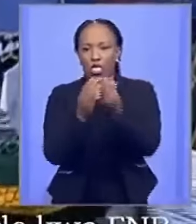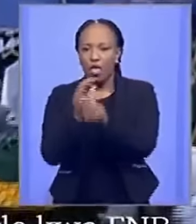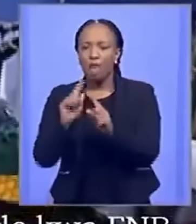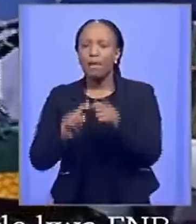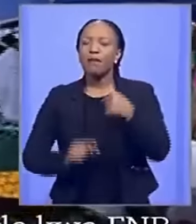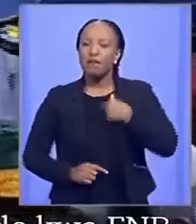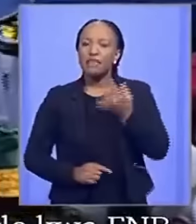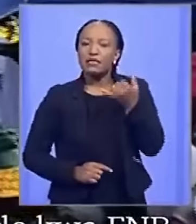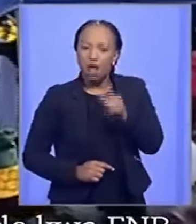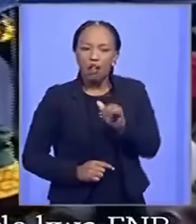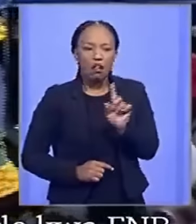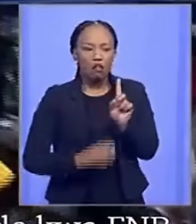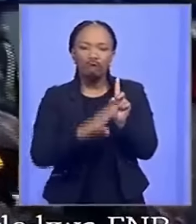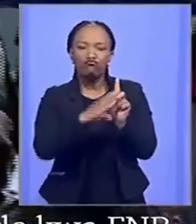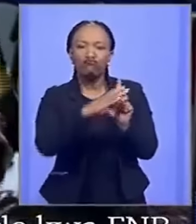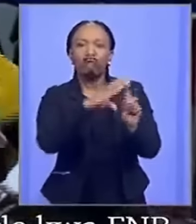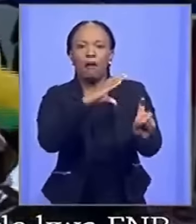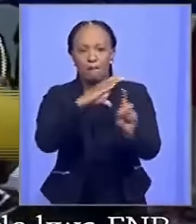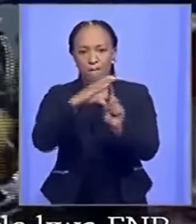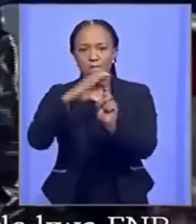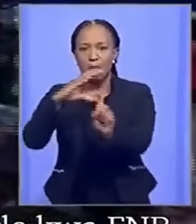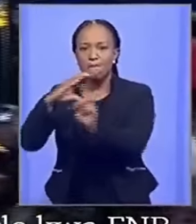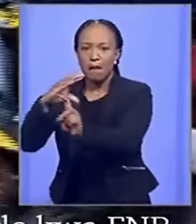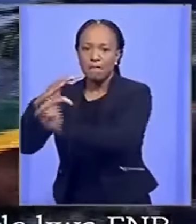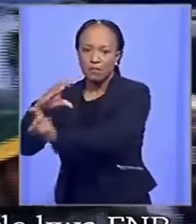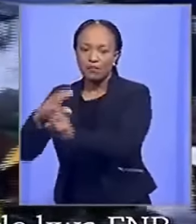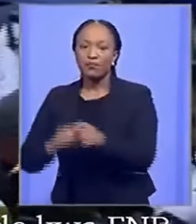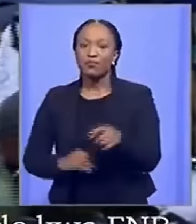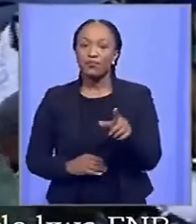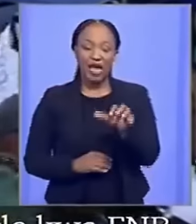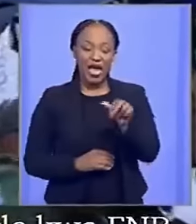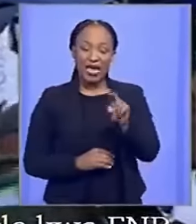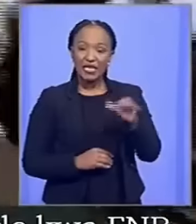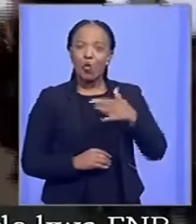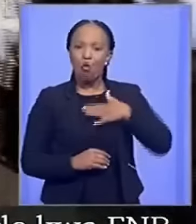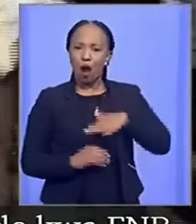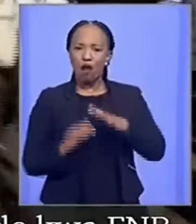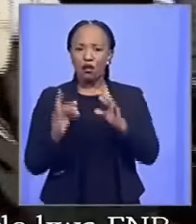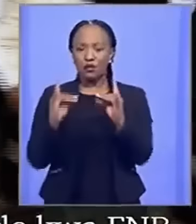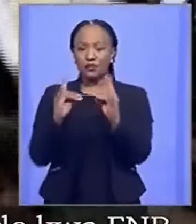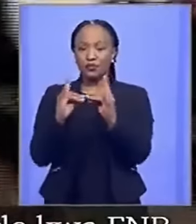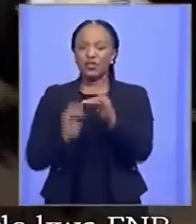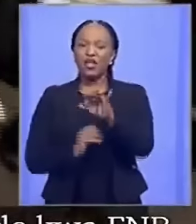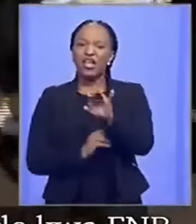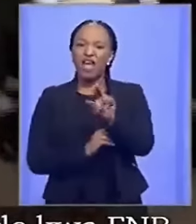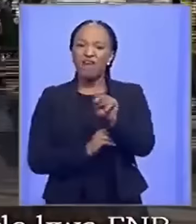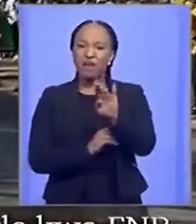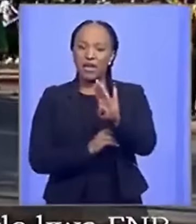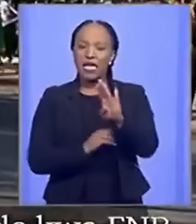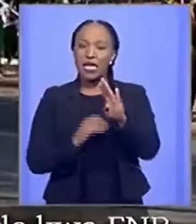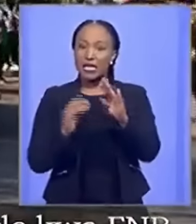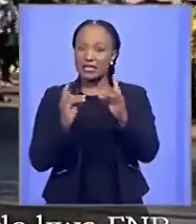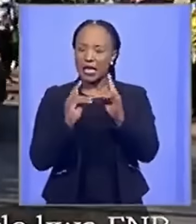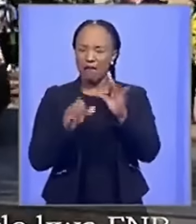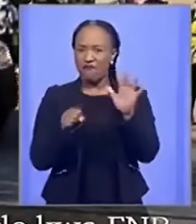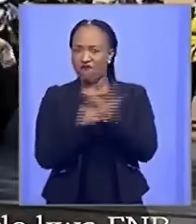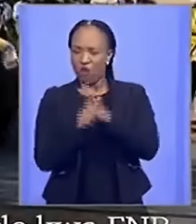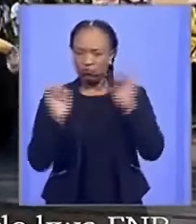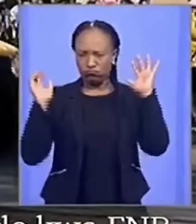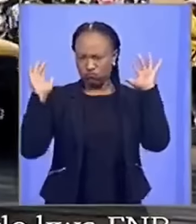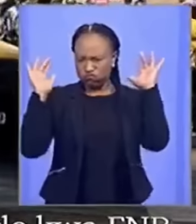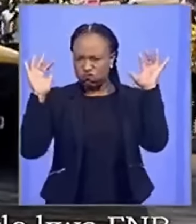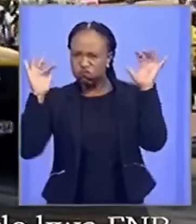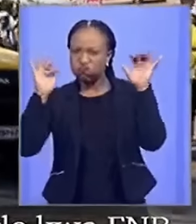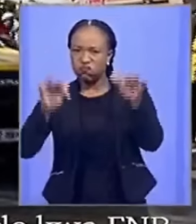walking. ANC e batla go tlatsa FNB Stadium e bile e batla go dirisa rally ya Sianqoba go ipaakanyetsa tsamaiso